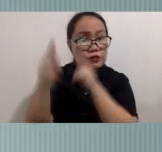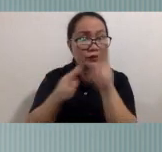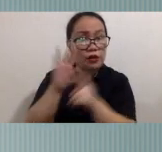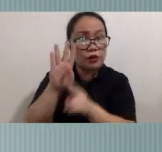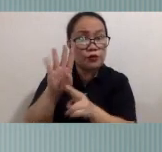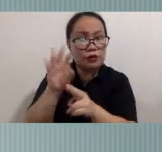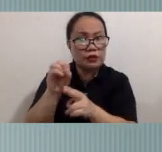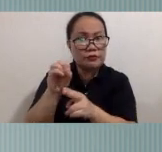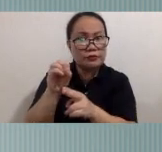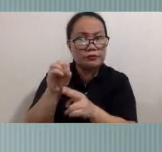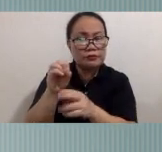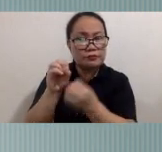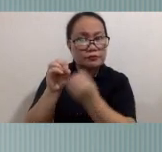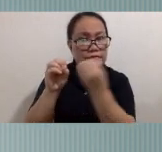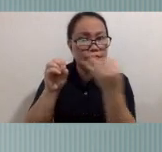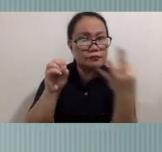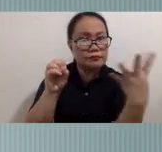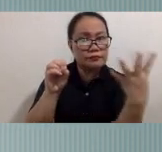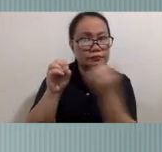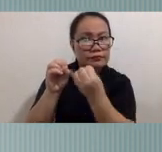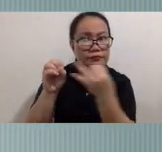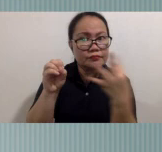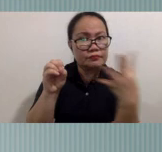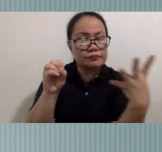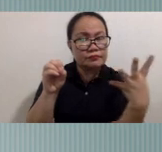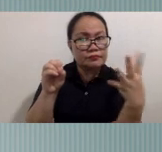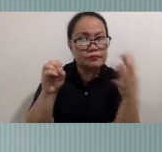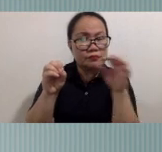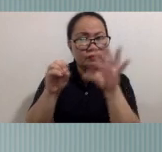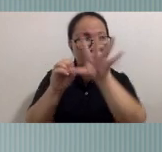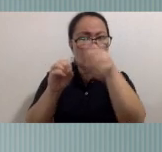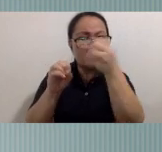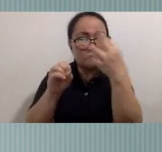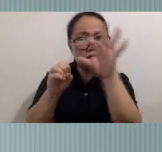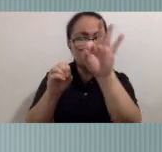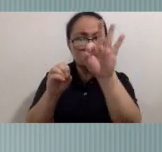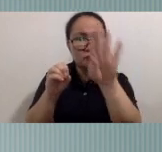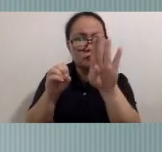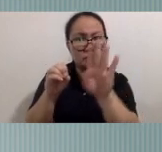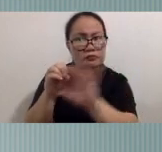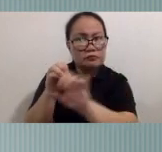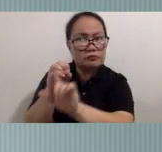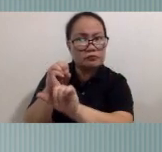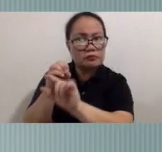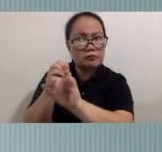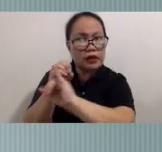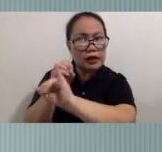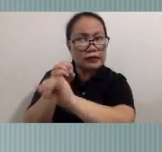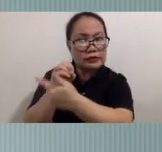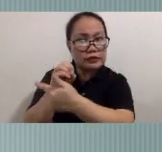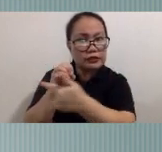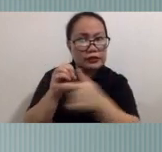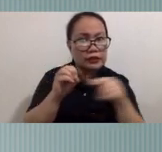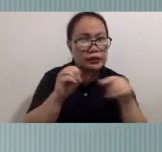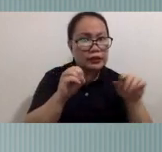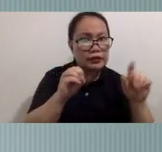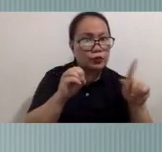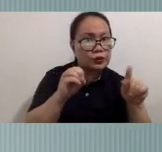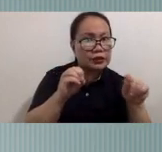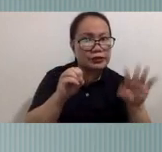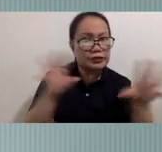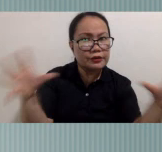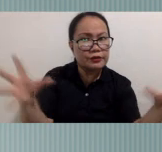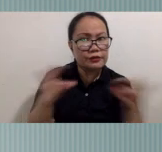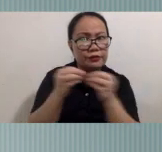So, kanina, sabi natin, ilang tao lahat? We have 40 people. Now, kung bibilangin natin lahat